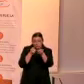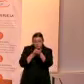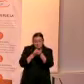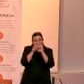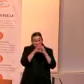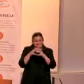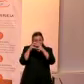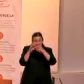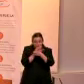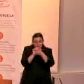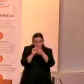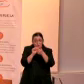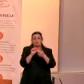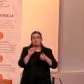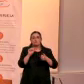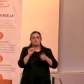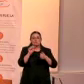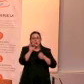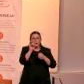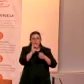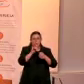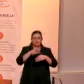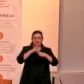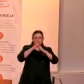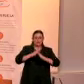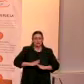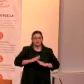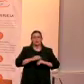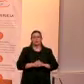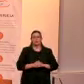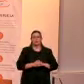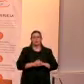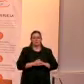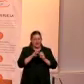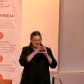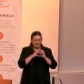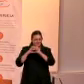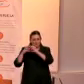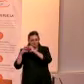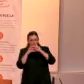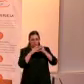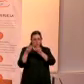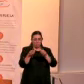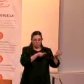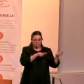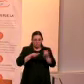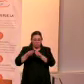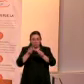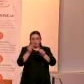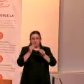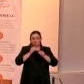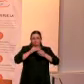humoral immunity, and cell-mediated immunity, and these cause inflammation,